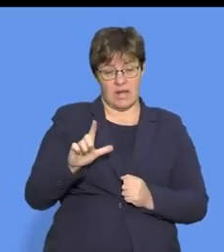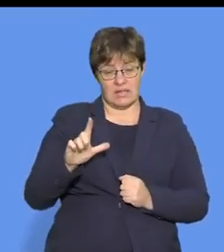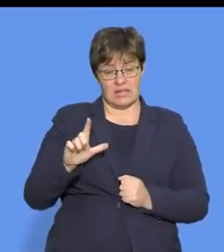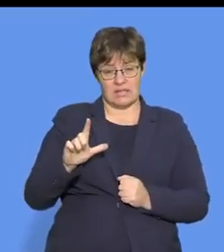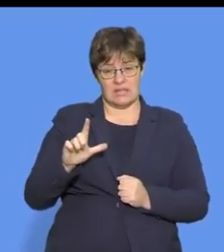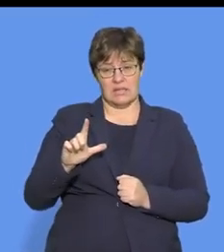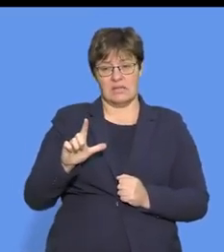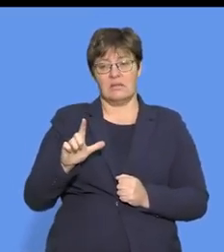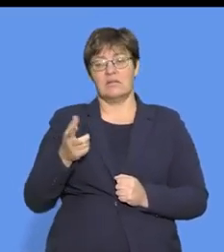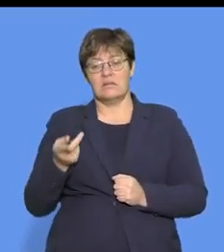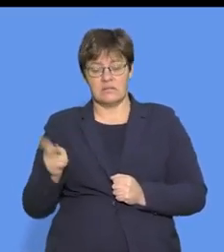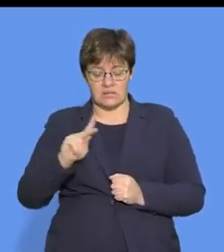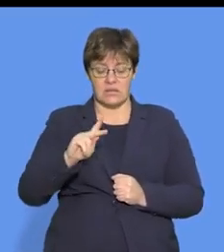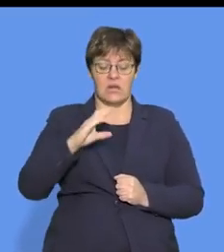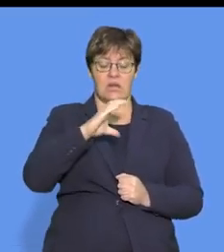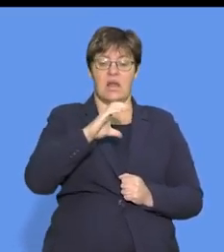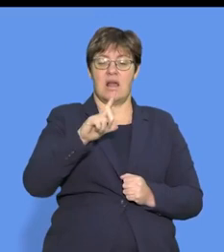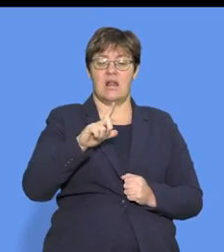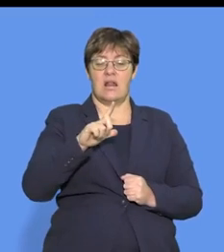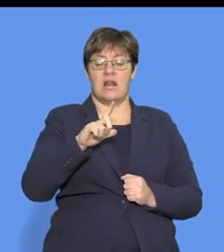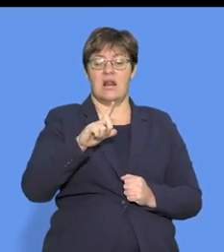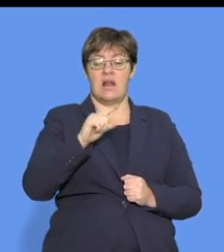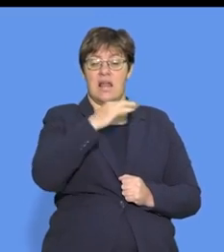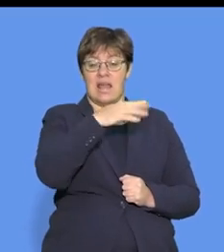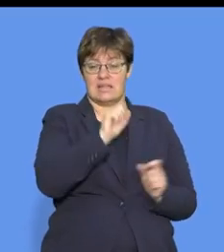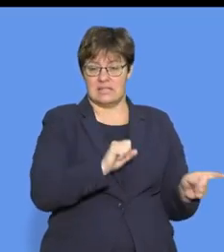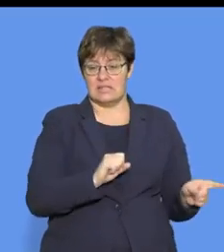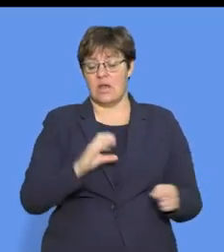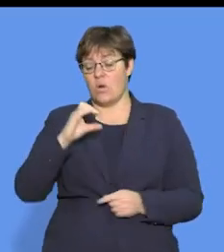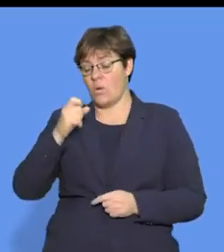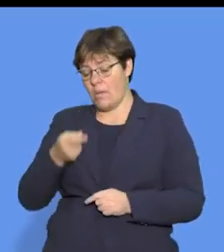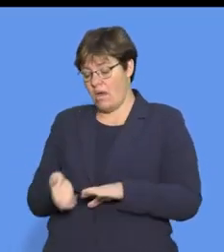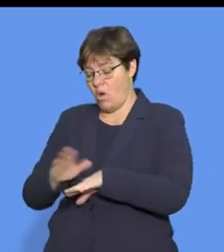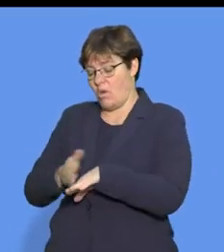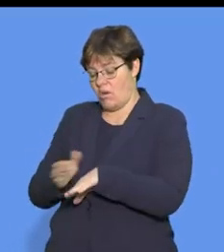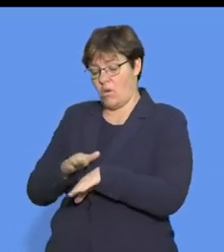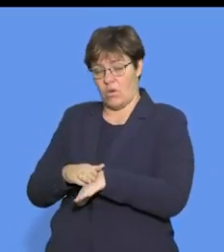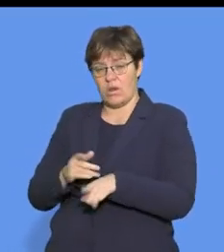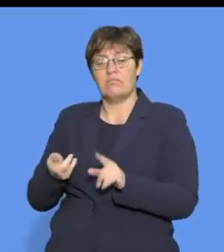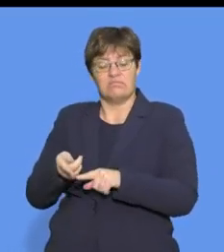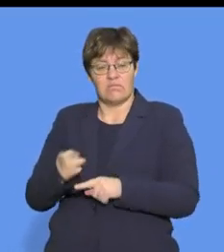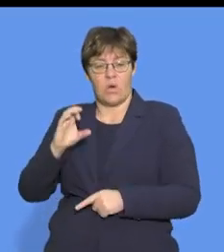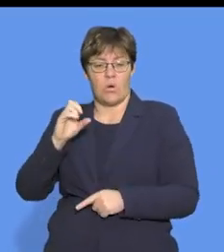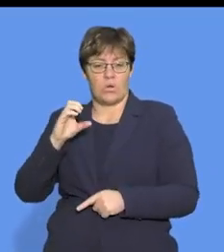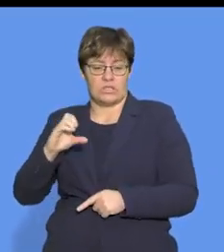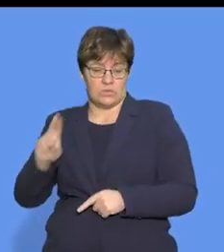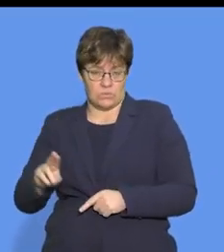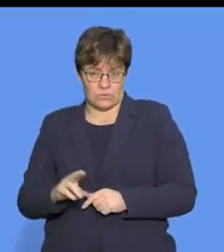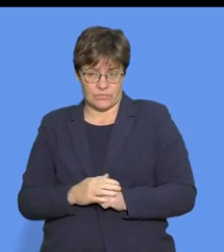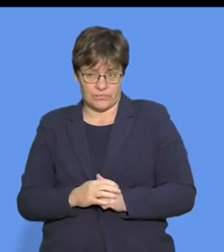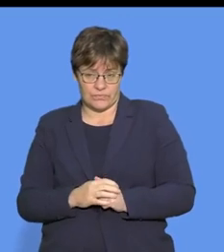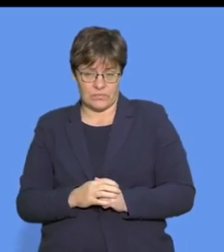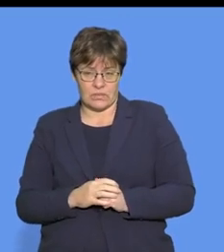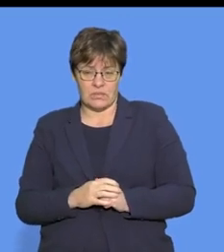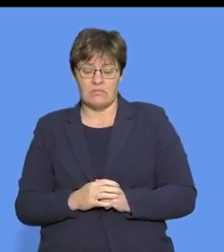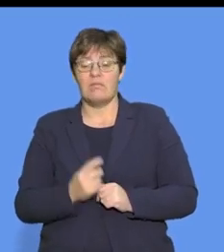chloride ions got converted into chlorine gas, and the copper ions got deposited over there as copper. Now, you'll